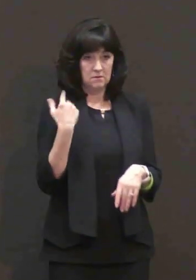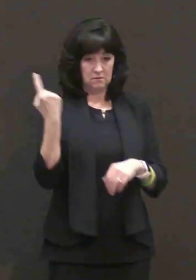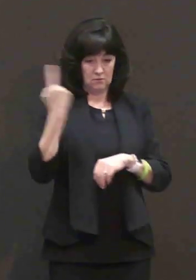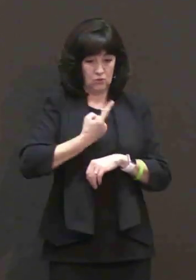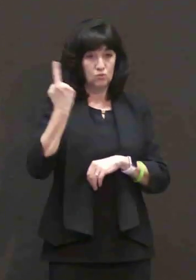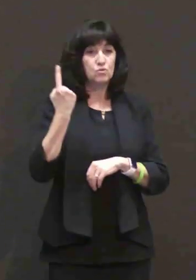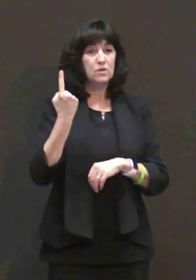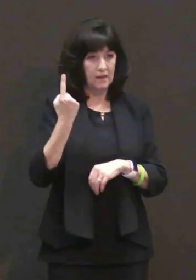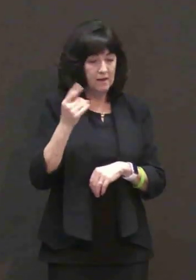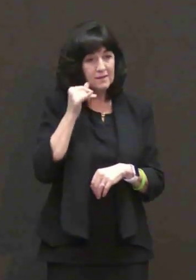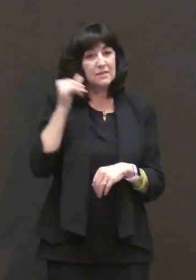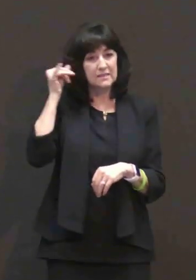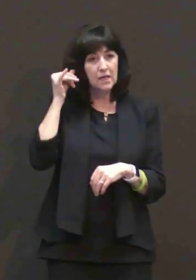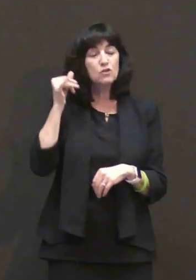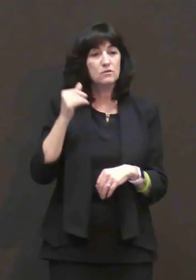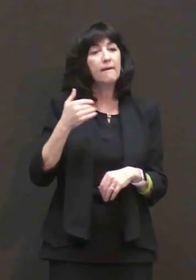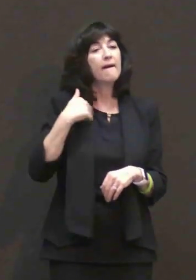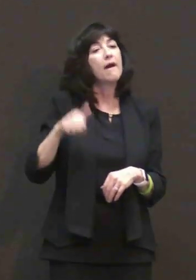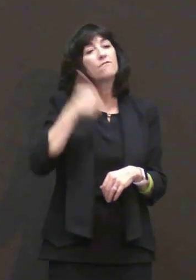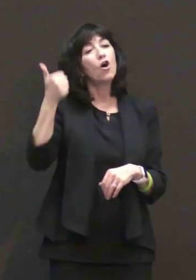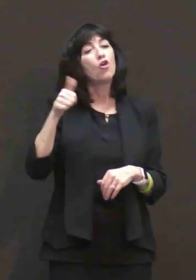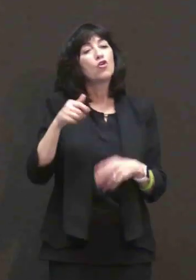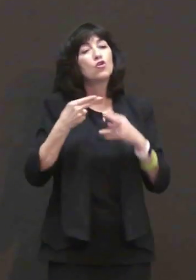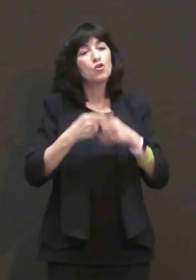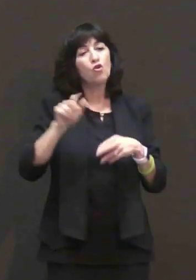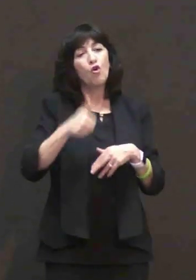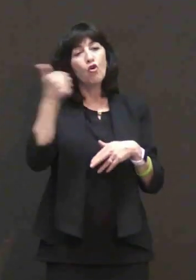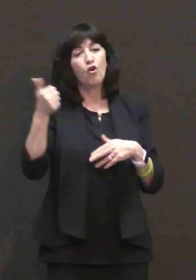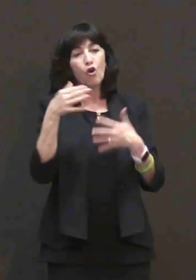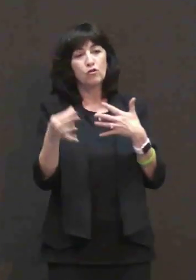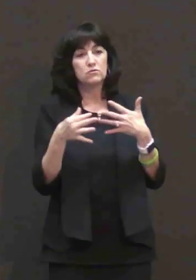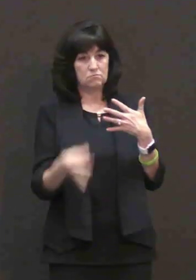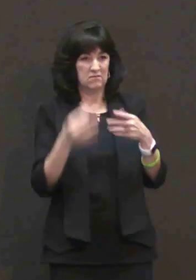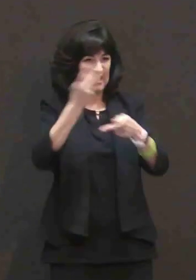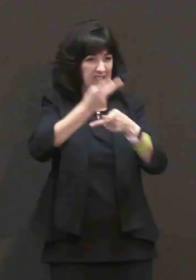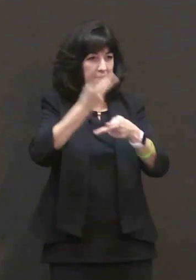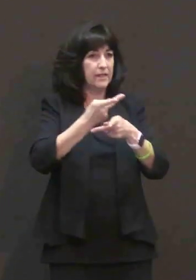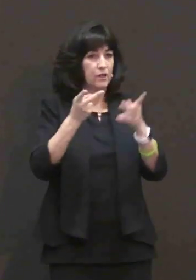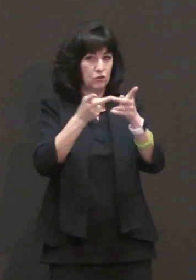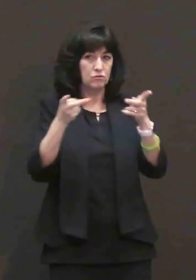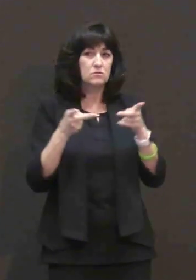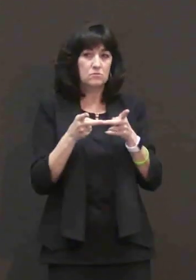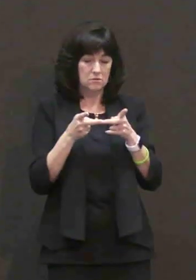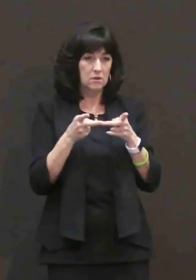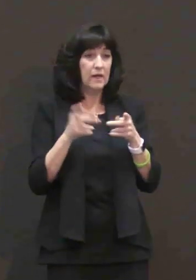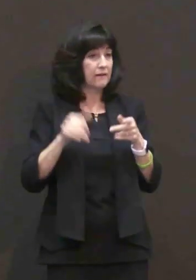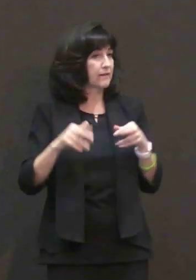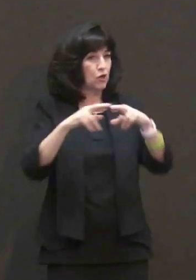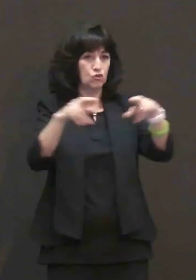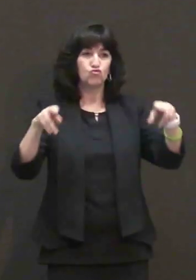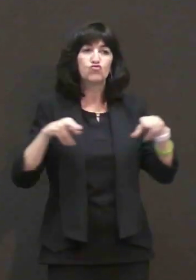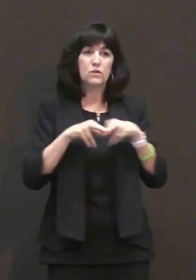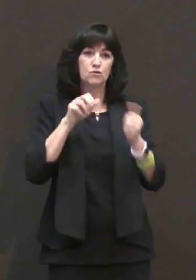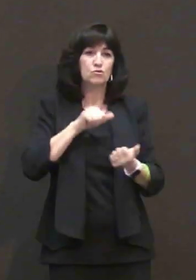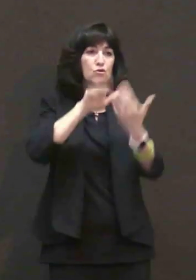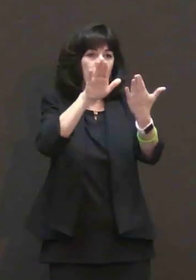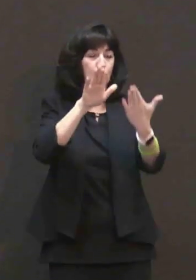yesterday, about alternate care sites. So we did this as a regional approach. We worked with the hospitals in the northern part of the